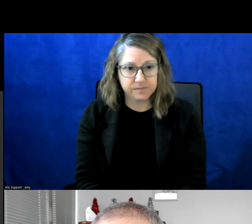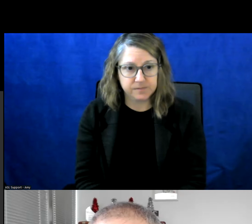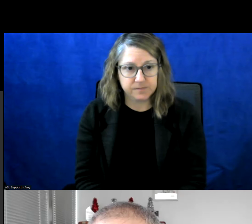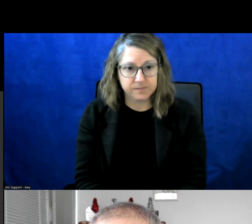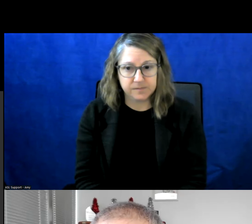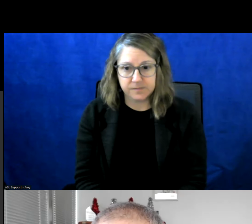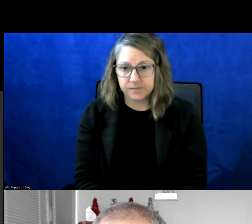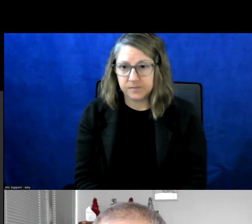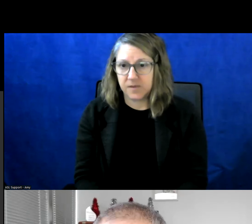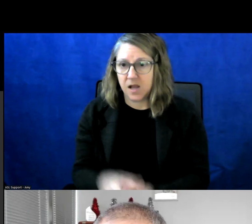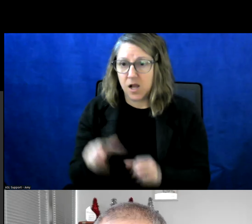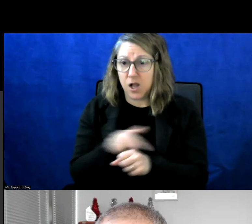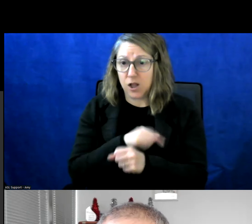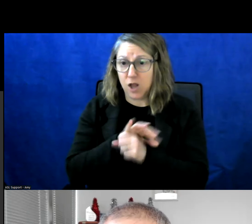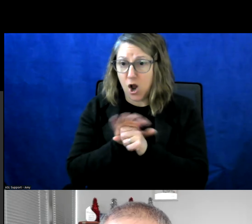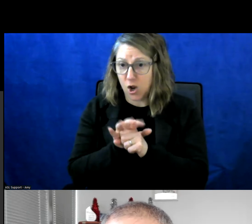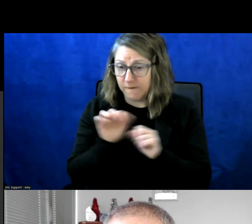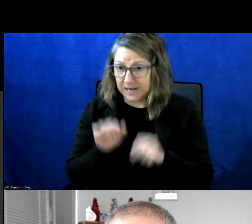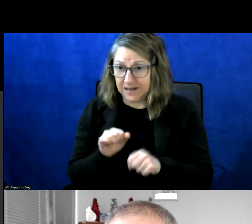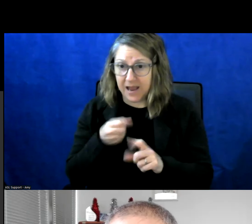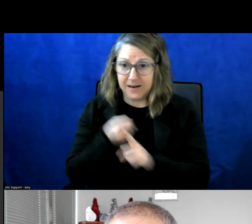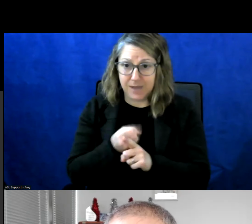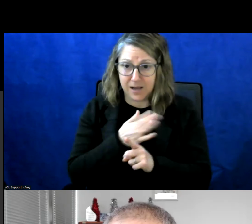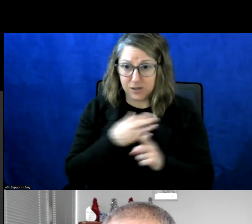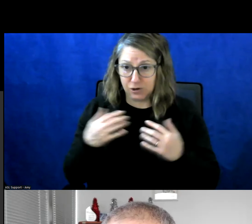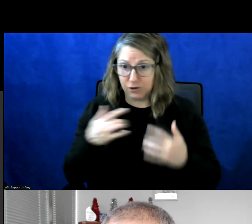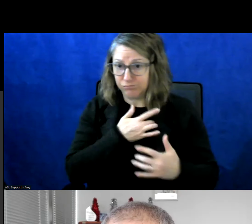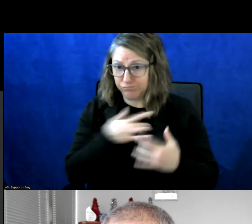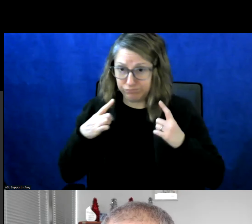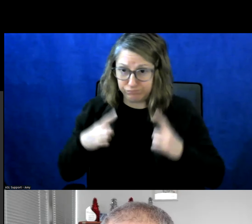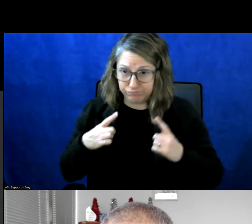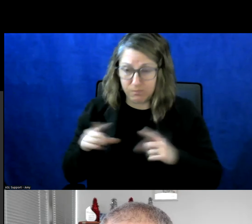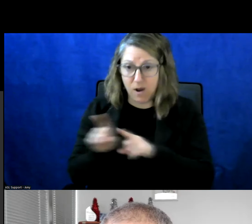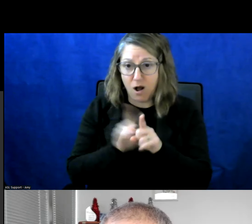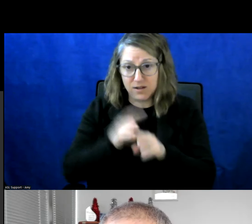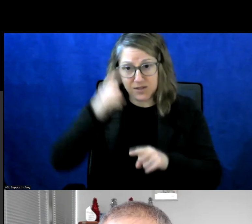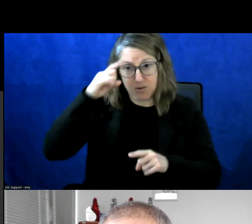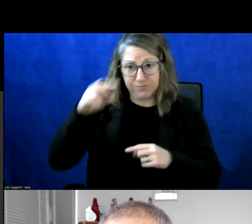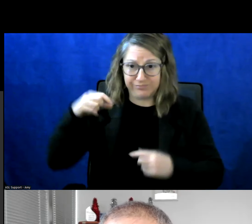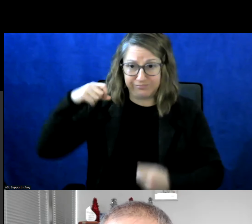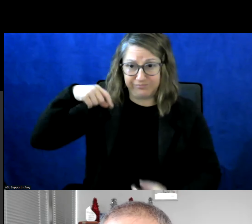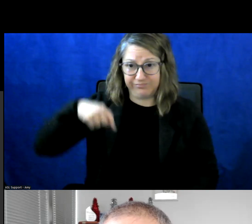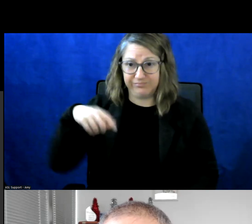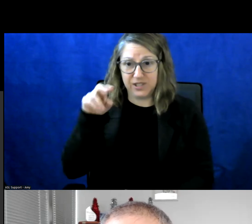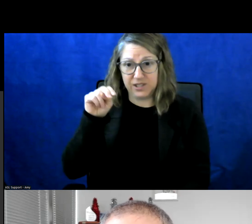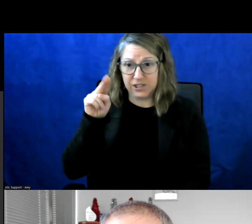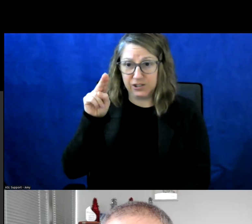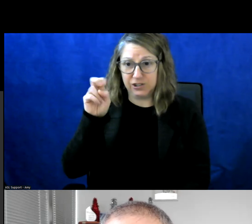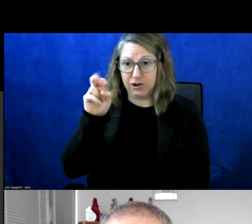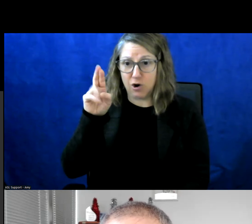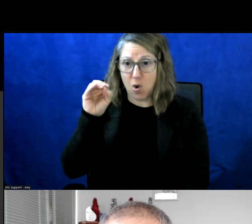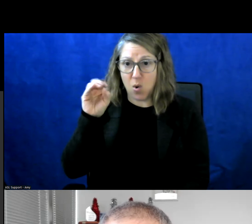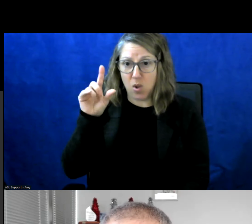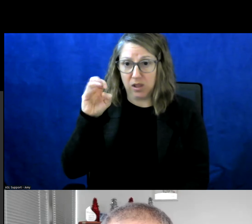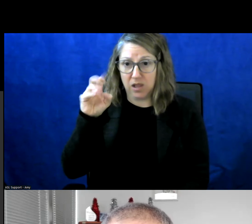impact your cardiovascular system as well as your neurological system. So it can make people